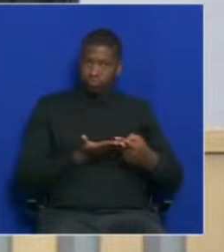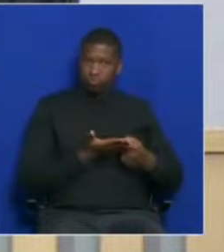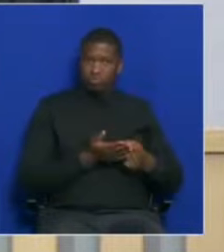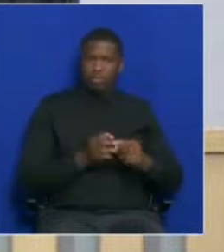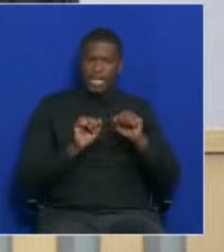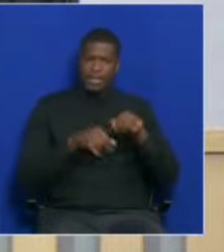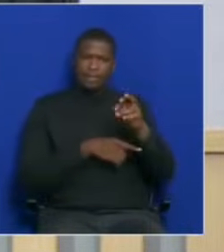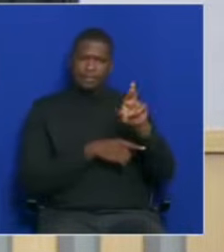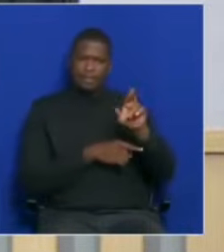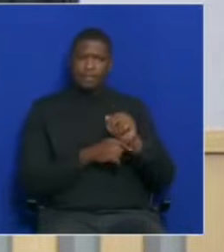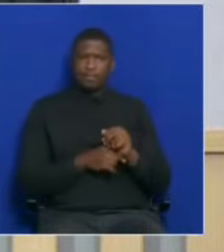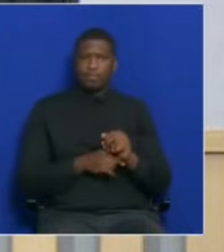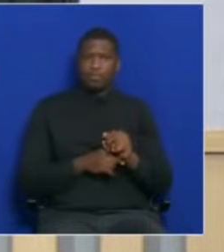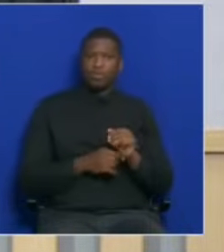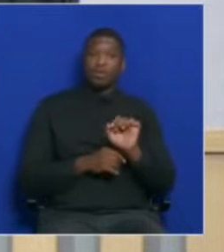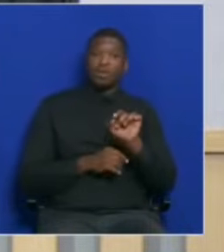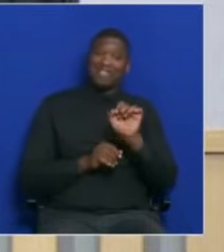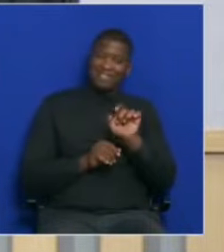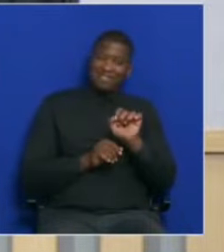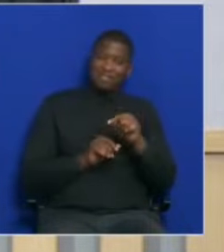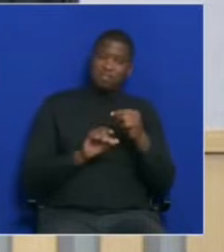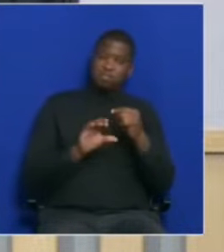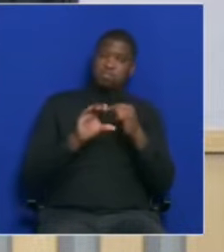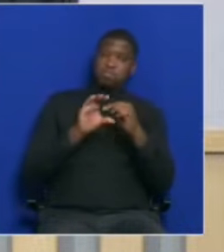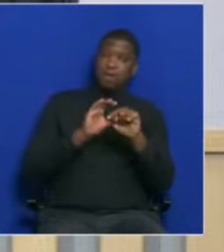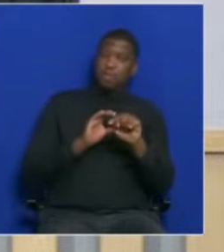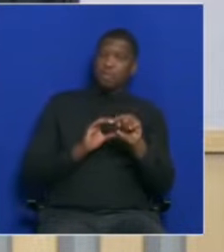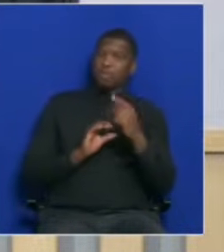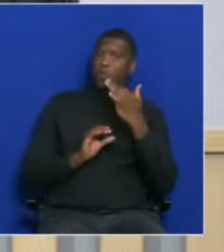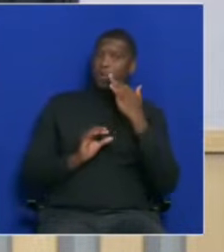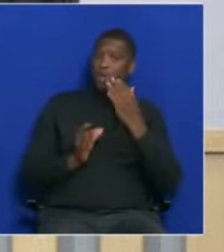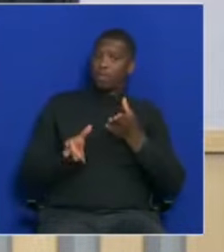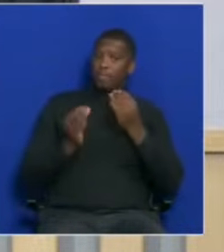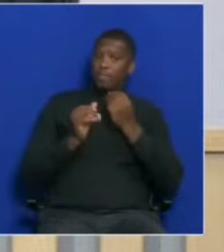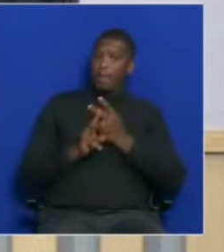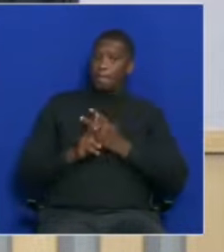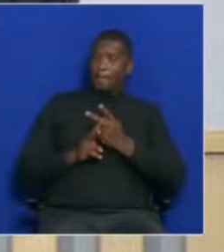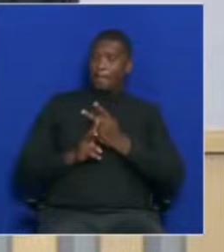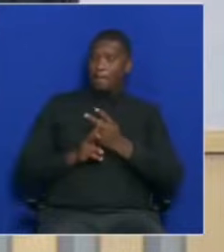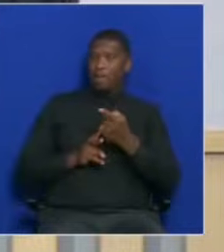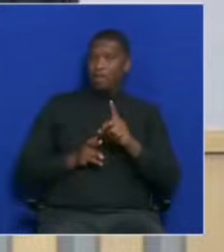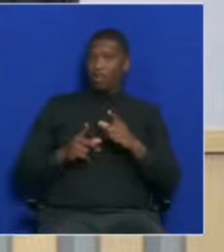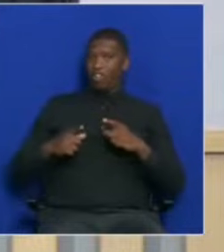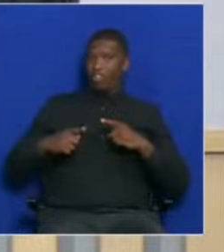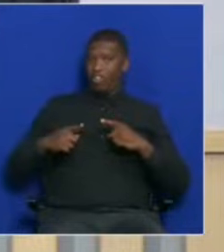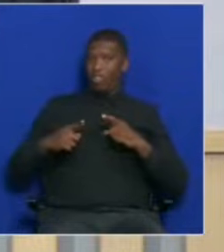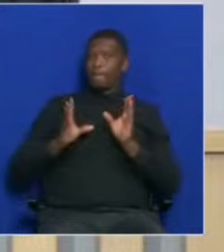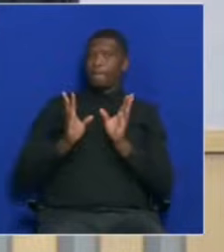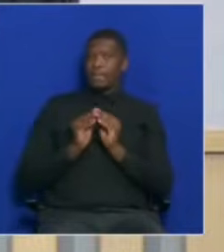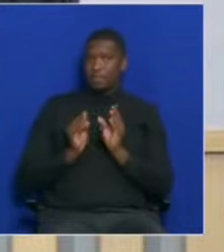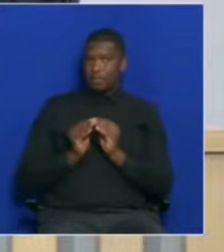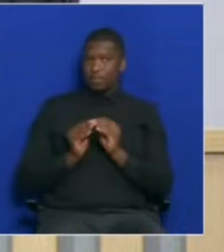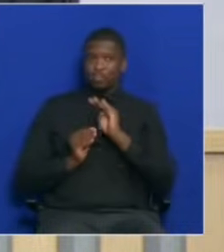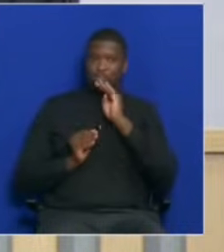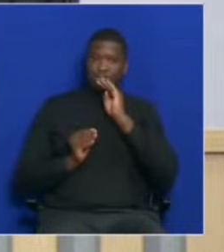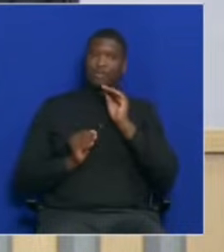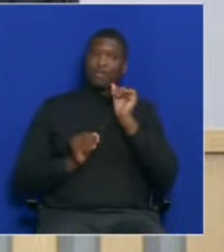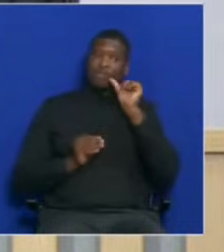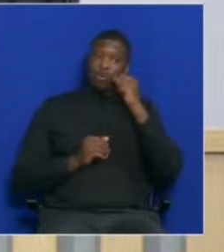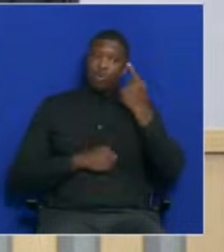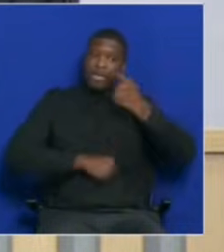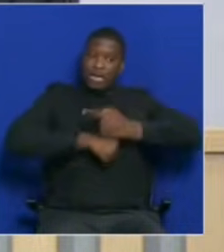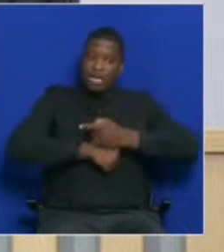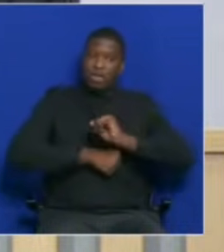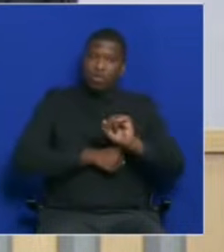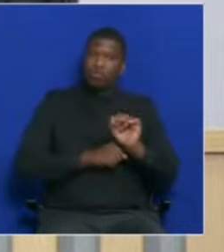because this was sent to you in preparation of this meeting, you would have read, so by this date, you would know of this Operation Diversion. You